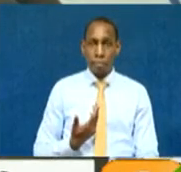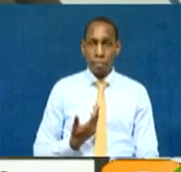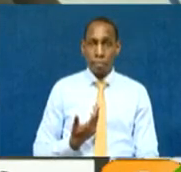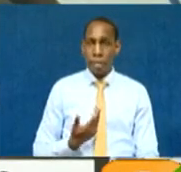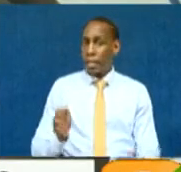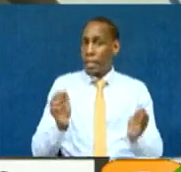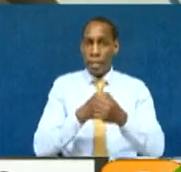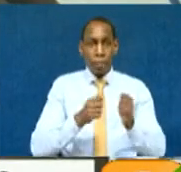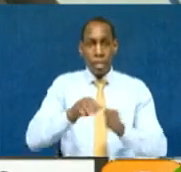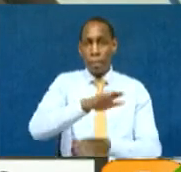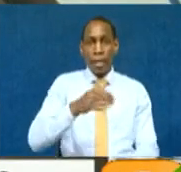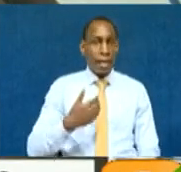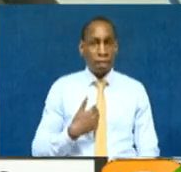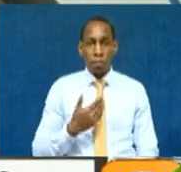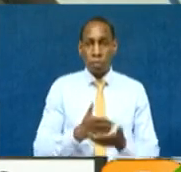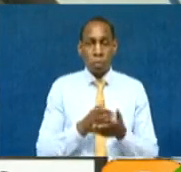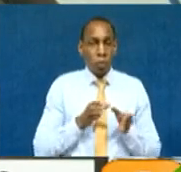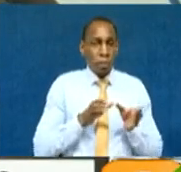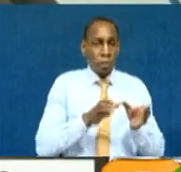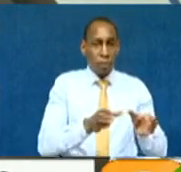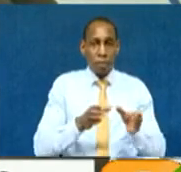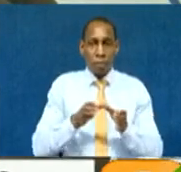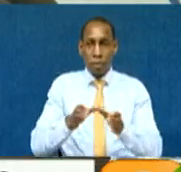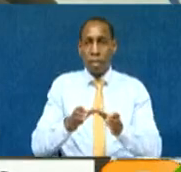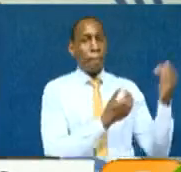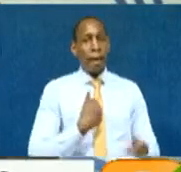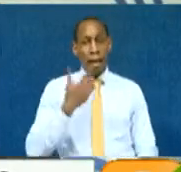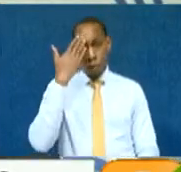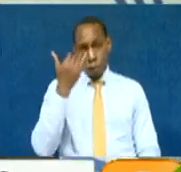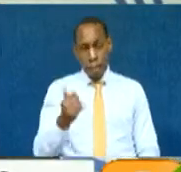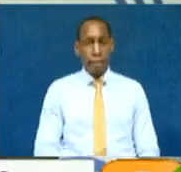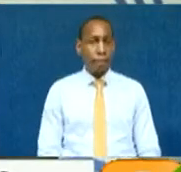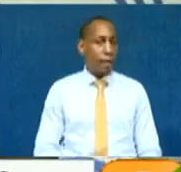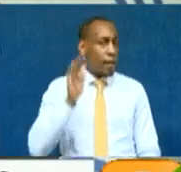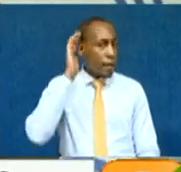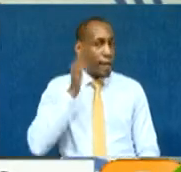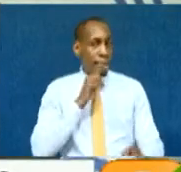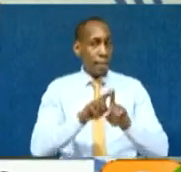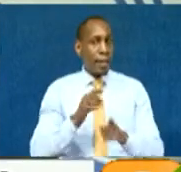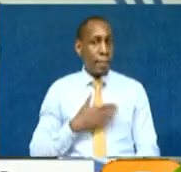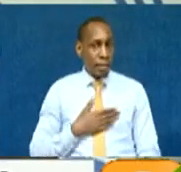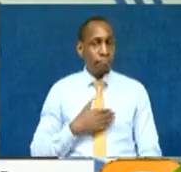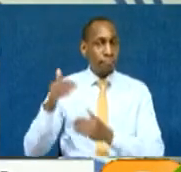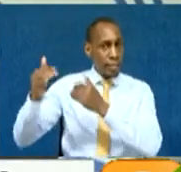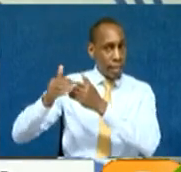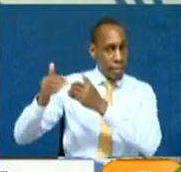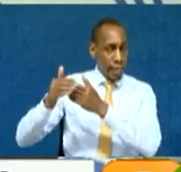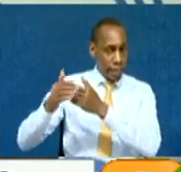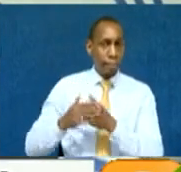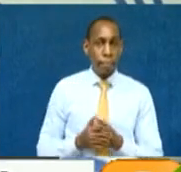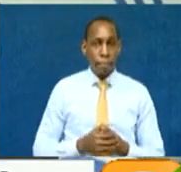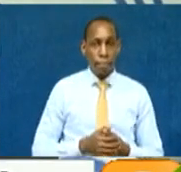Hapa tungeweza tapata space, tunafinyana huko, mamazina. Nilisikia bradhangu alikuwa karibu na